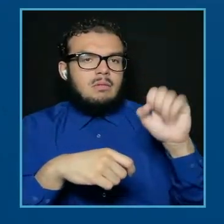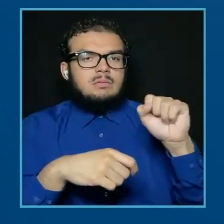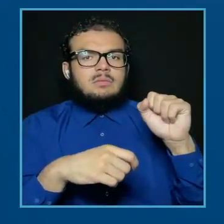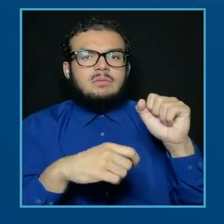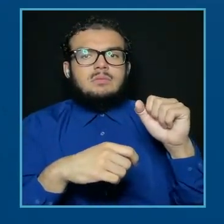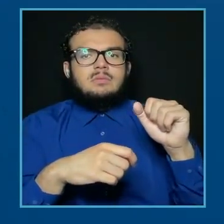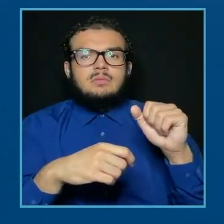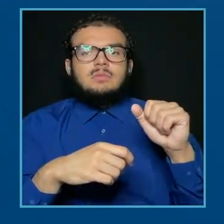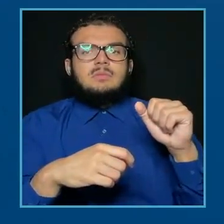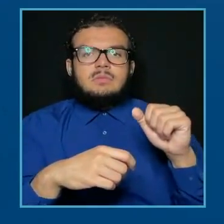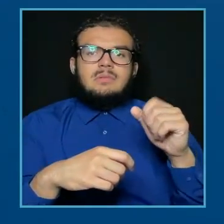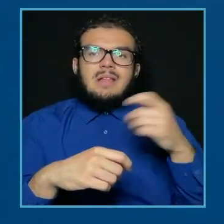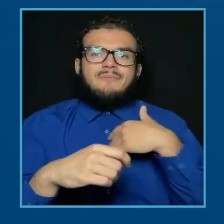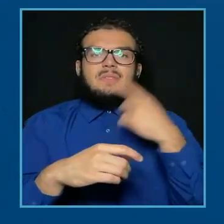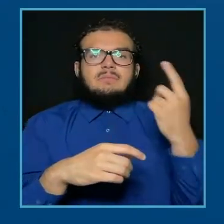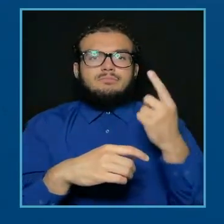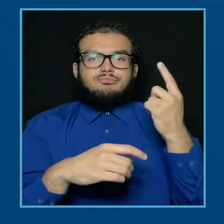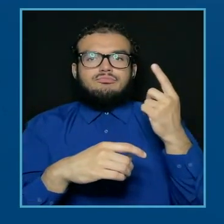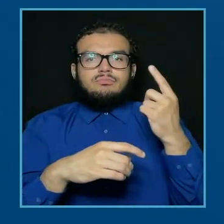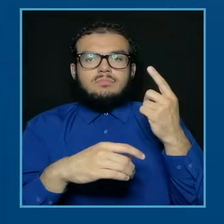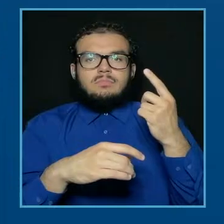would come up with an election.